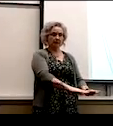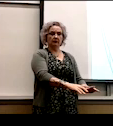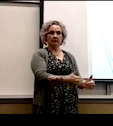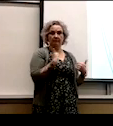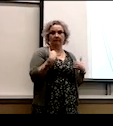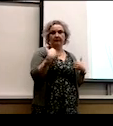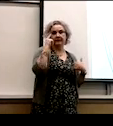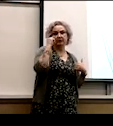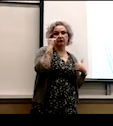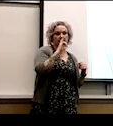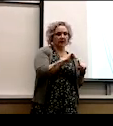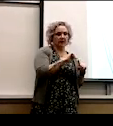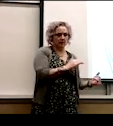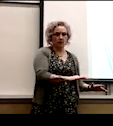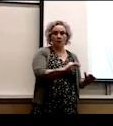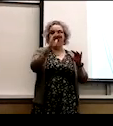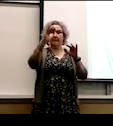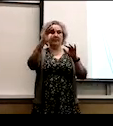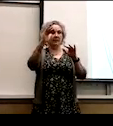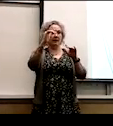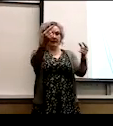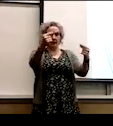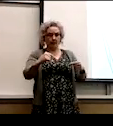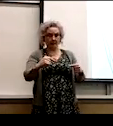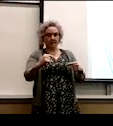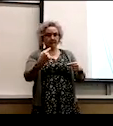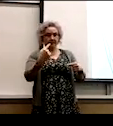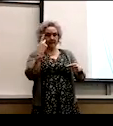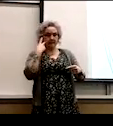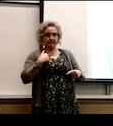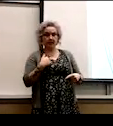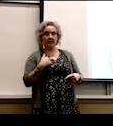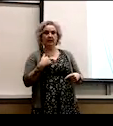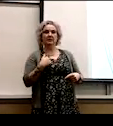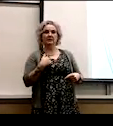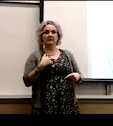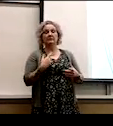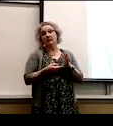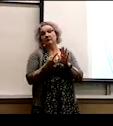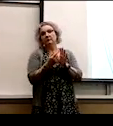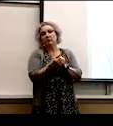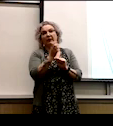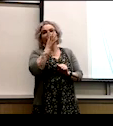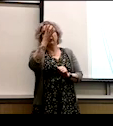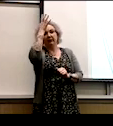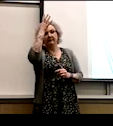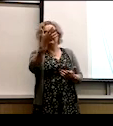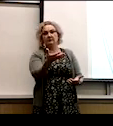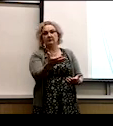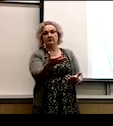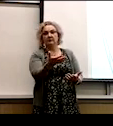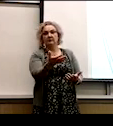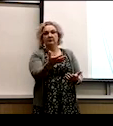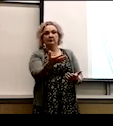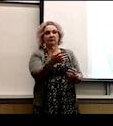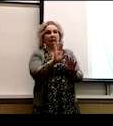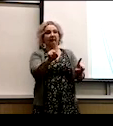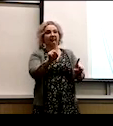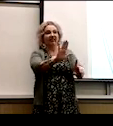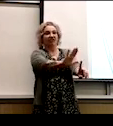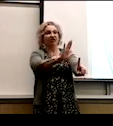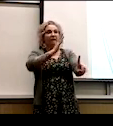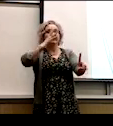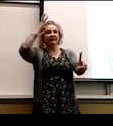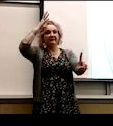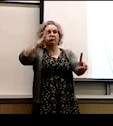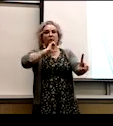and sometimes it's their parents bringing them in, and they're 86 years old. I have 2 patients. It's